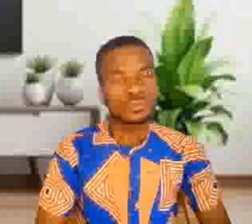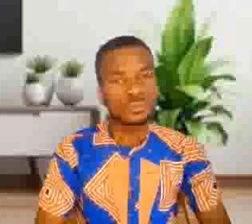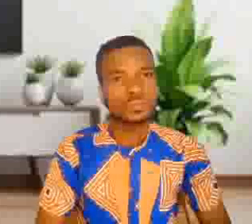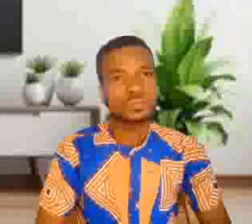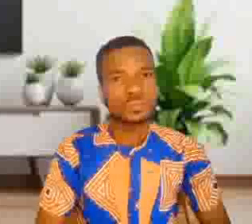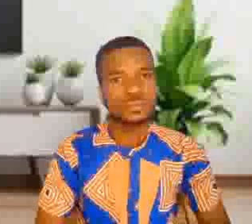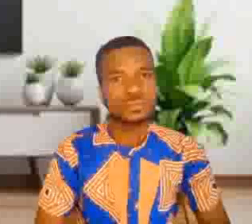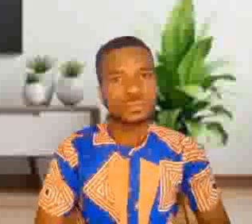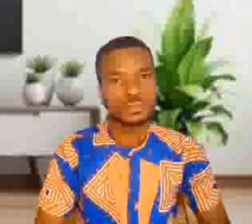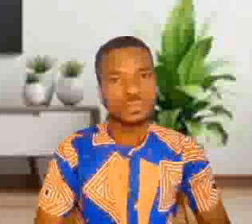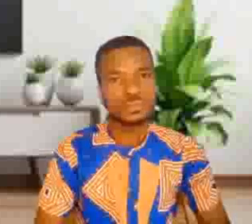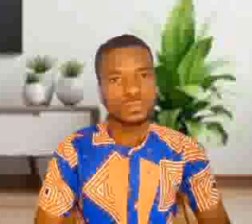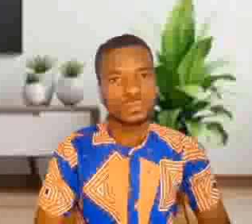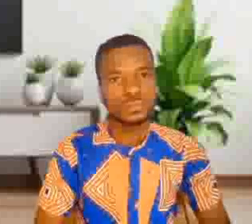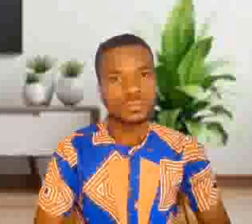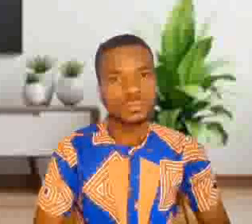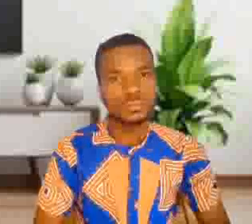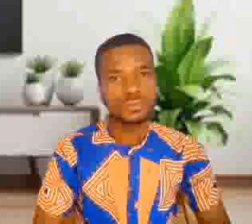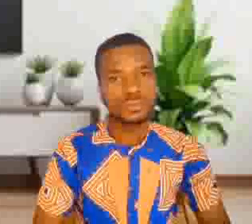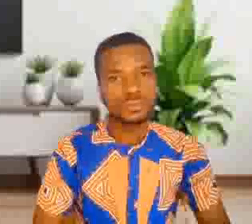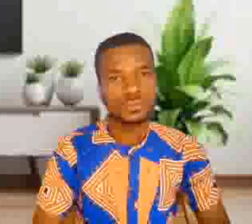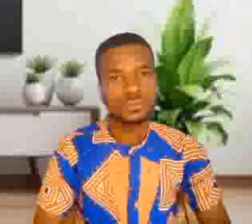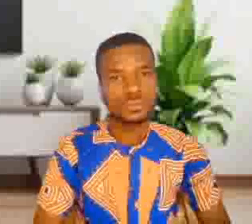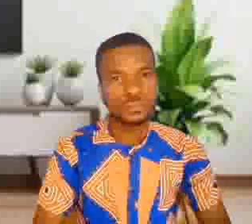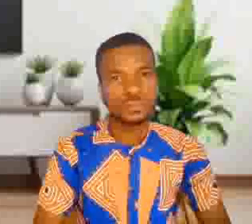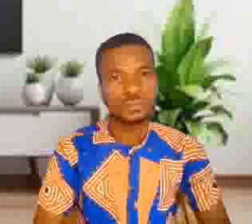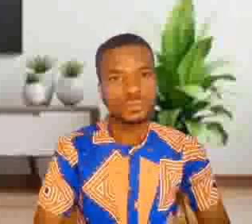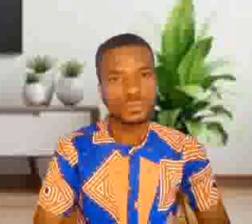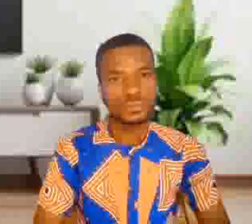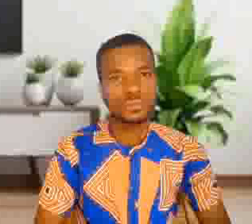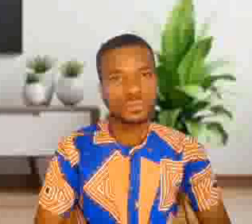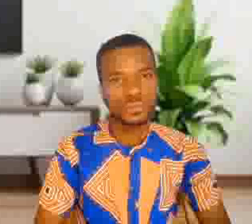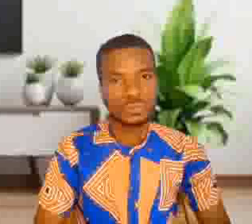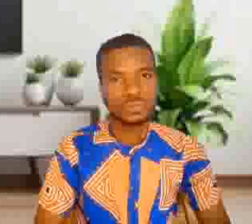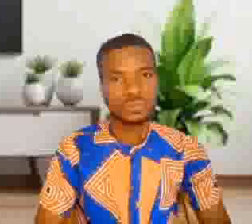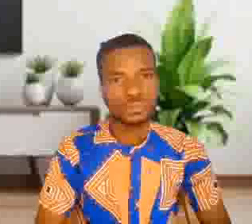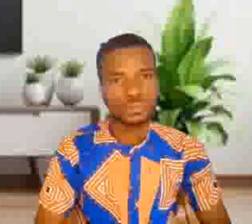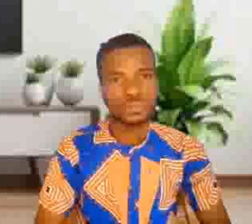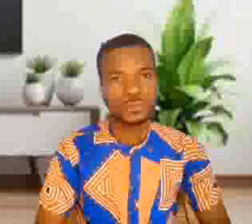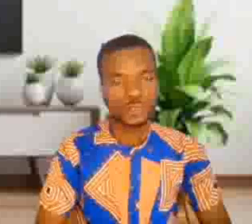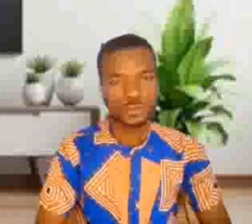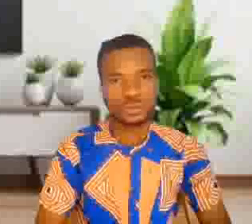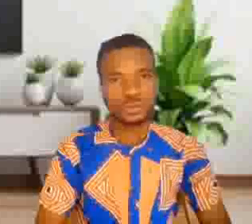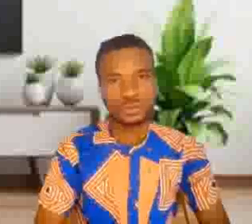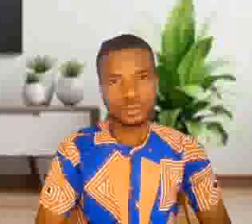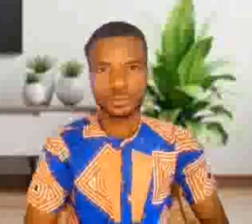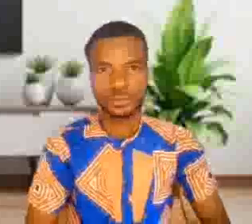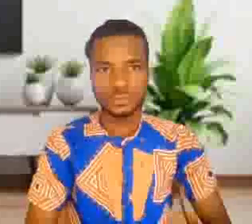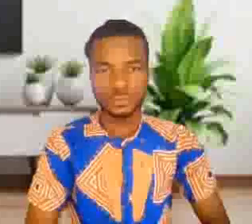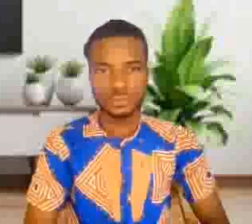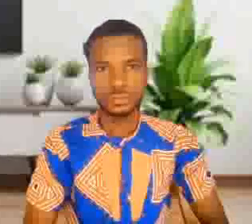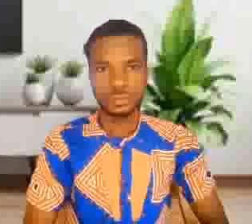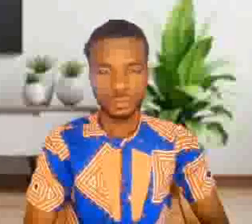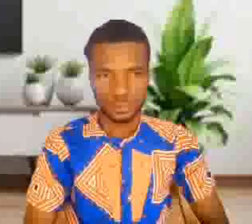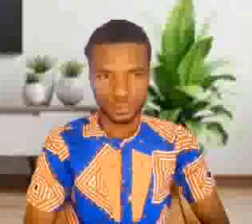and fellowship. Because God was not talking to the man. The voice of God came walking in the garden. So God